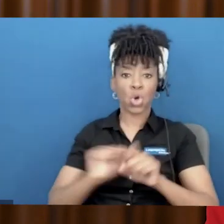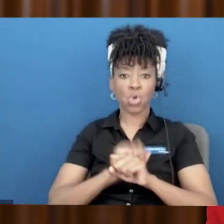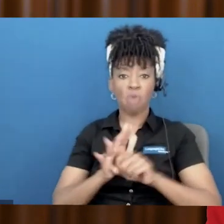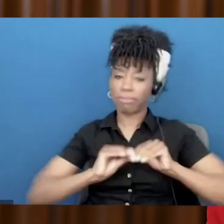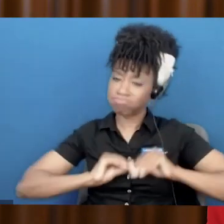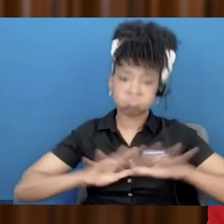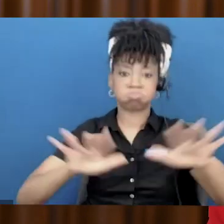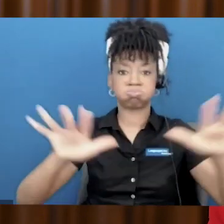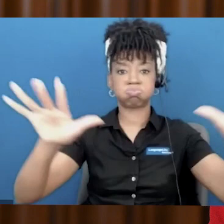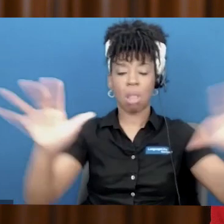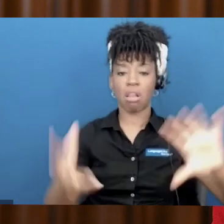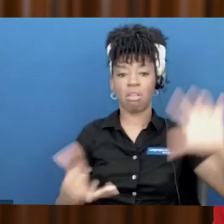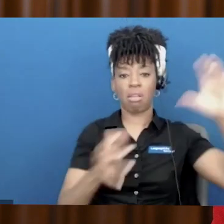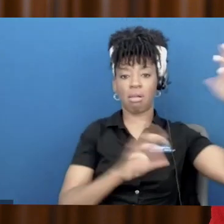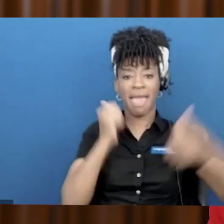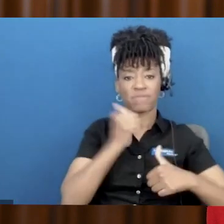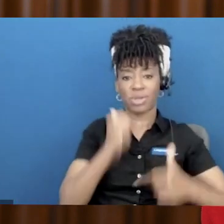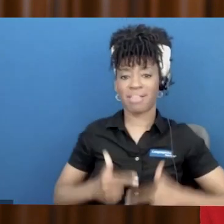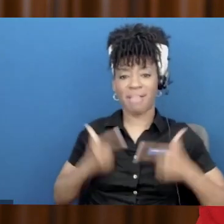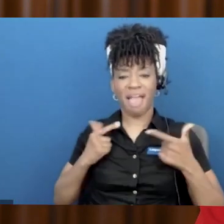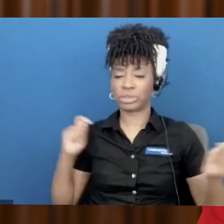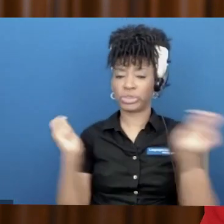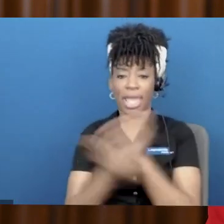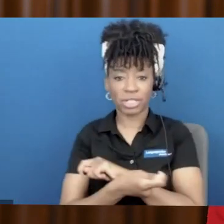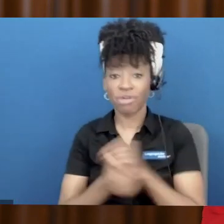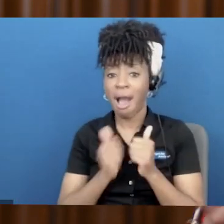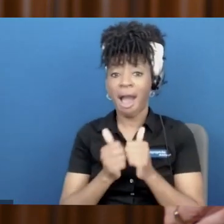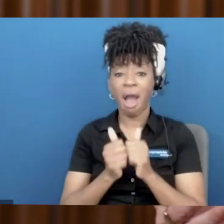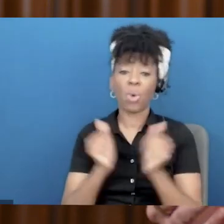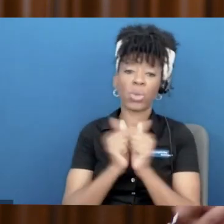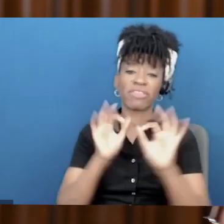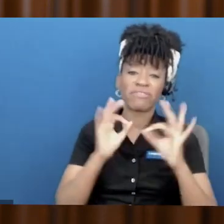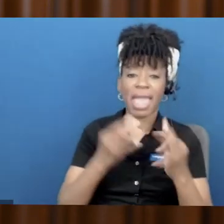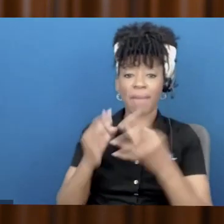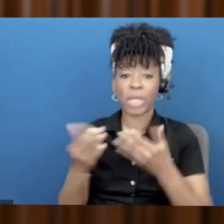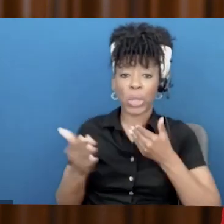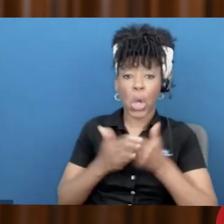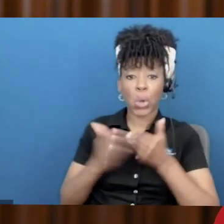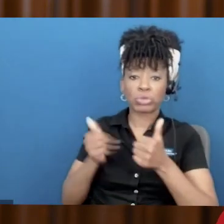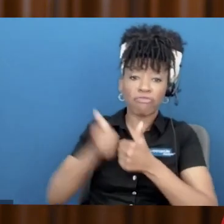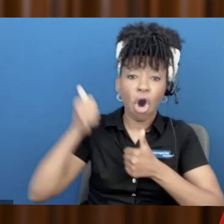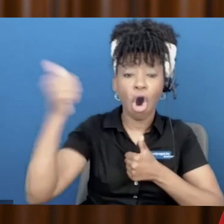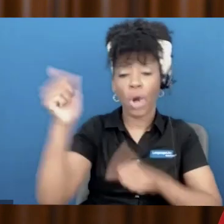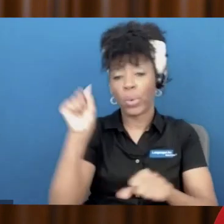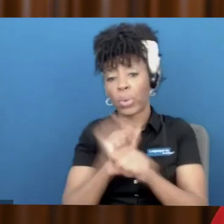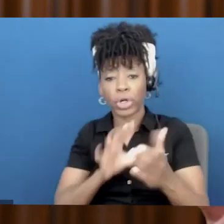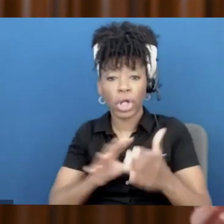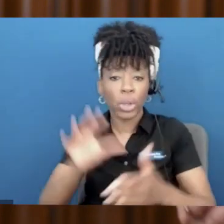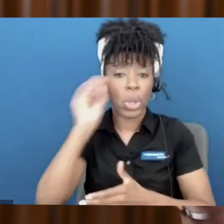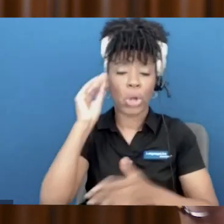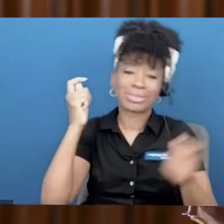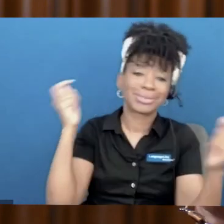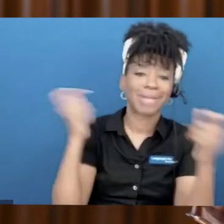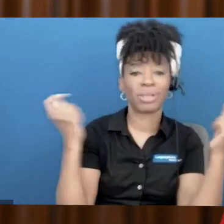changed everyday life in dramatic ways. How we interact with loved ones near and far, how we work, how we learn, how we celebrate and